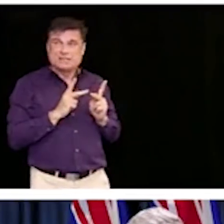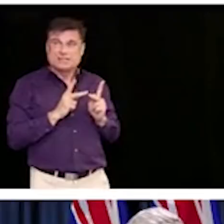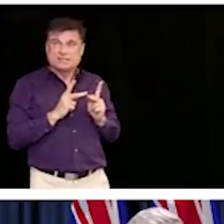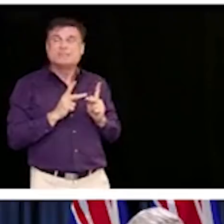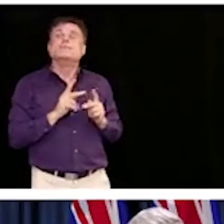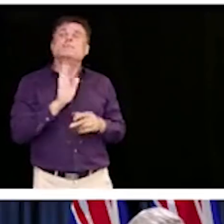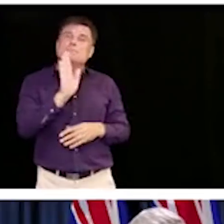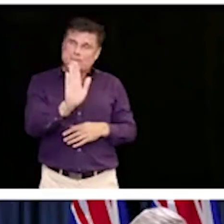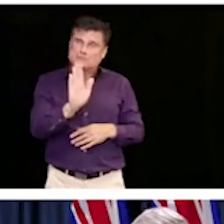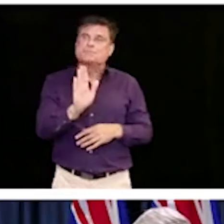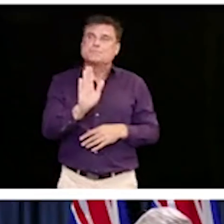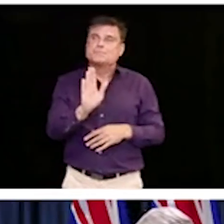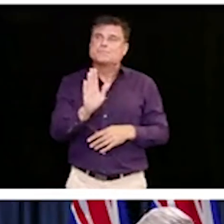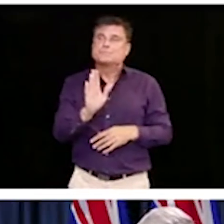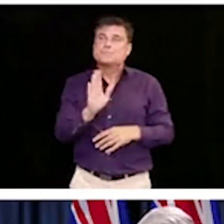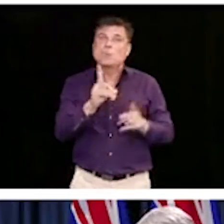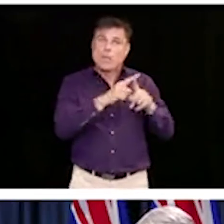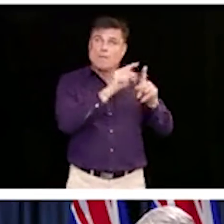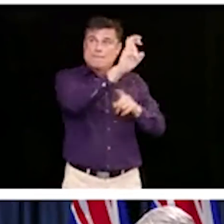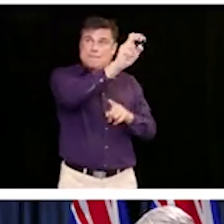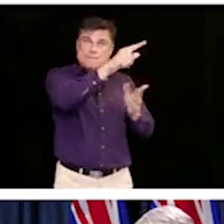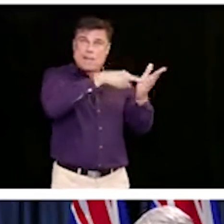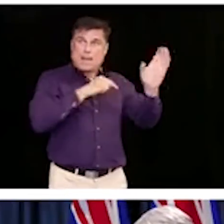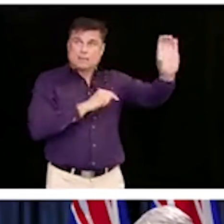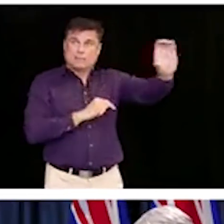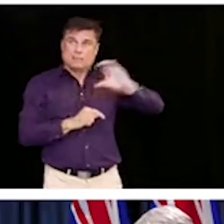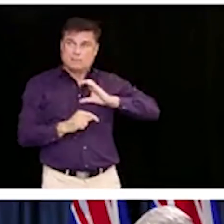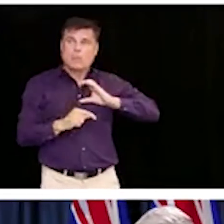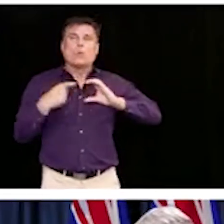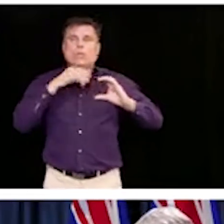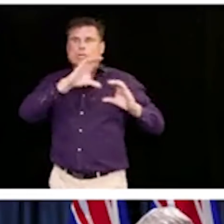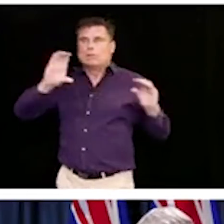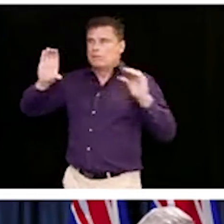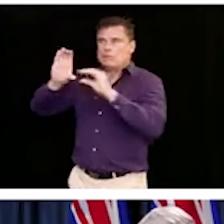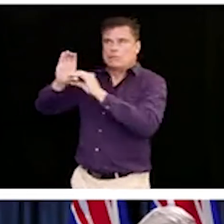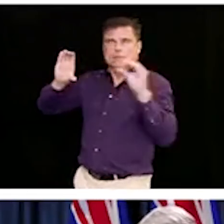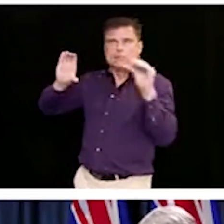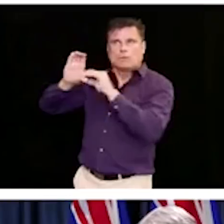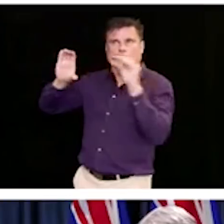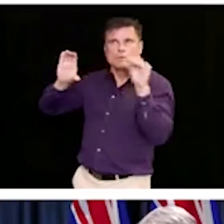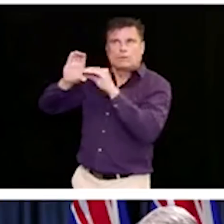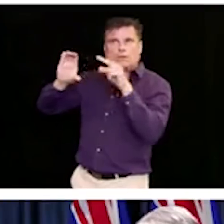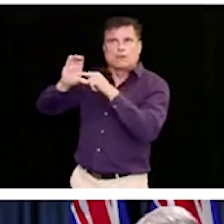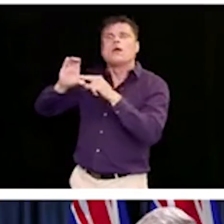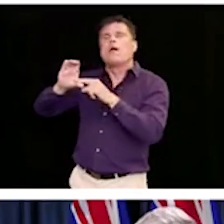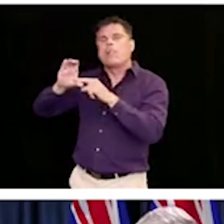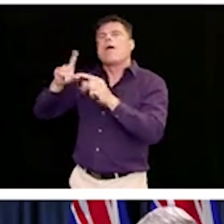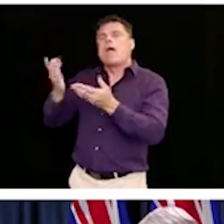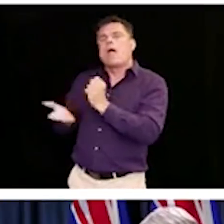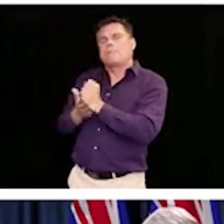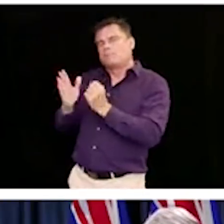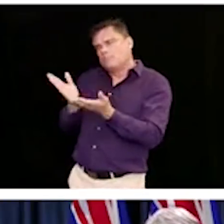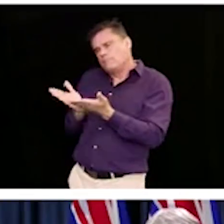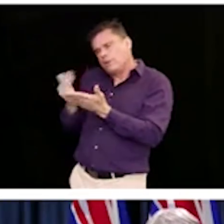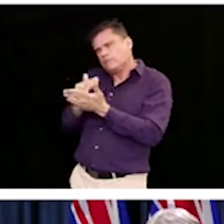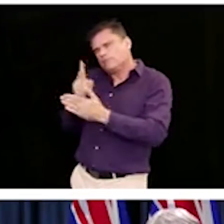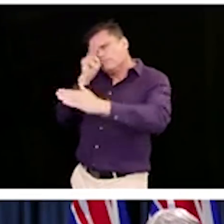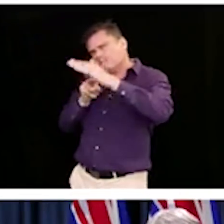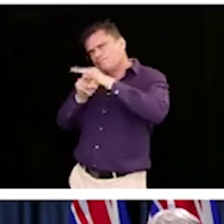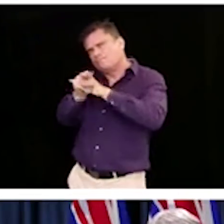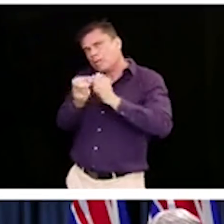received, they will be built in and incorporated into quarterly forecasts, as well as any costs. Next slide.